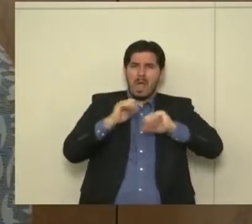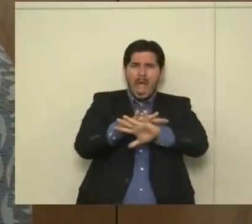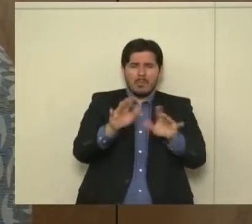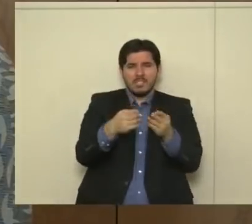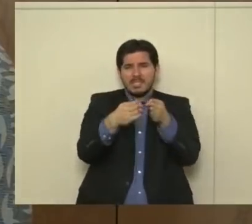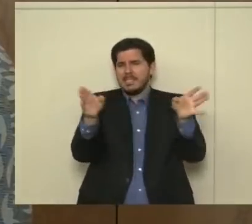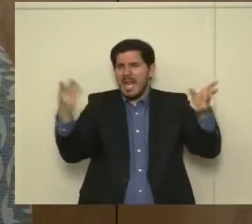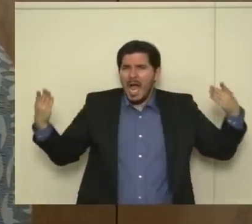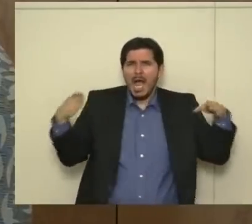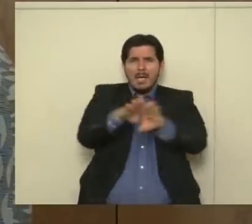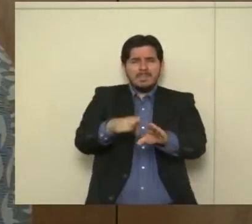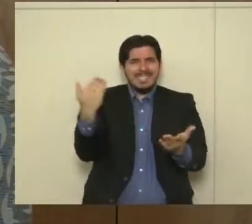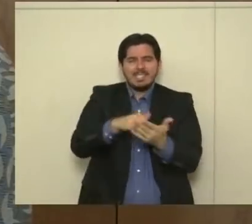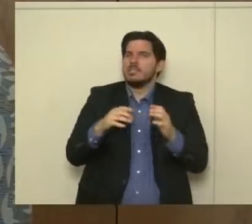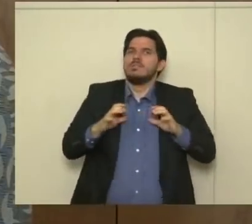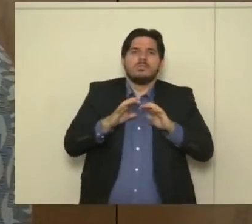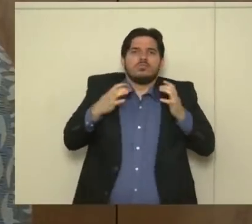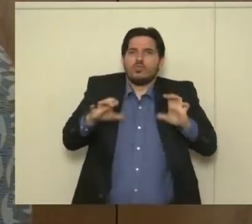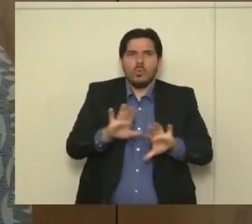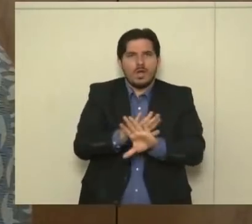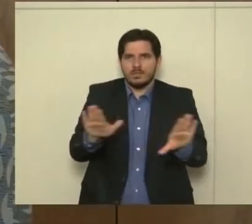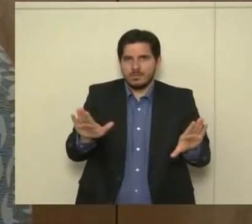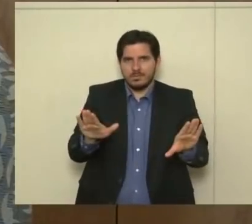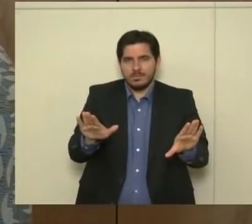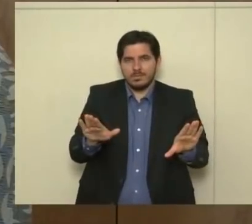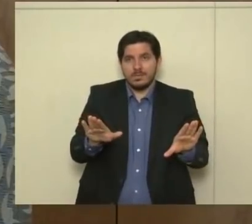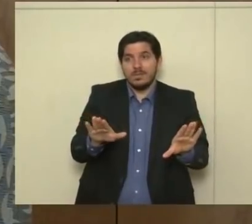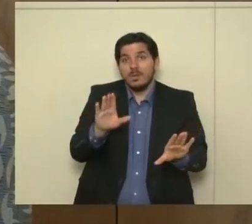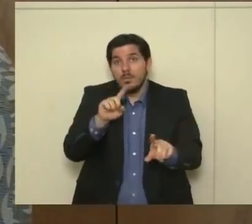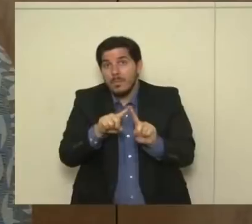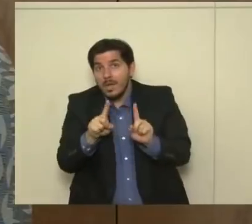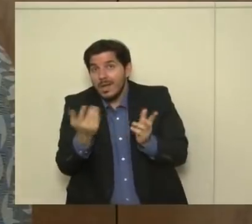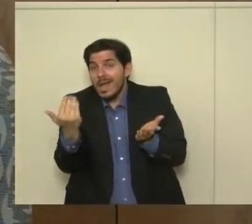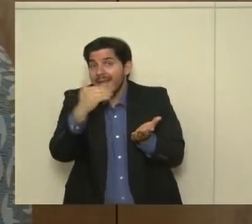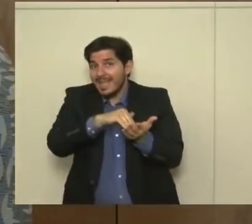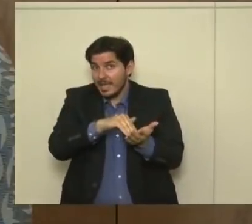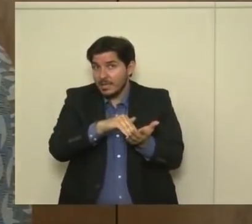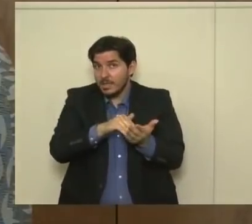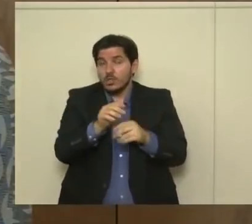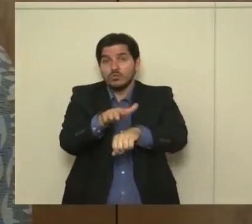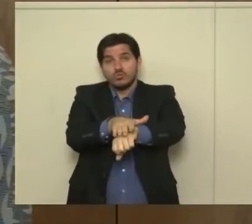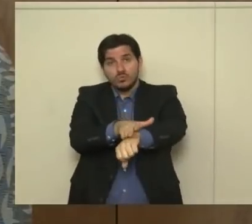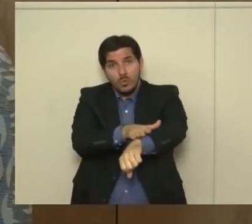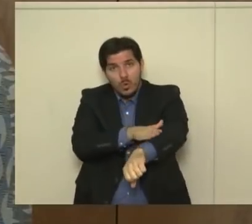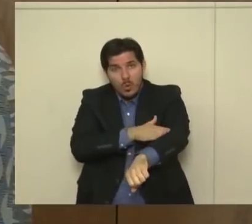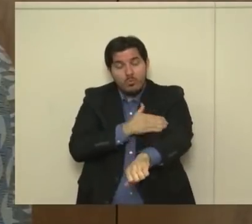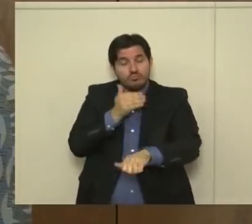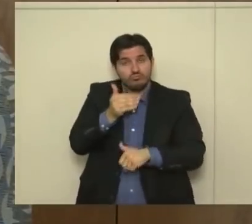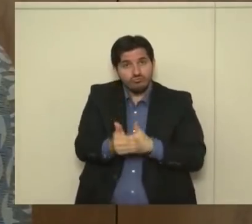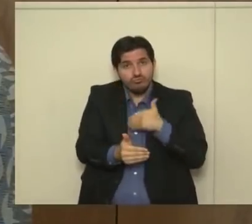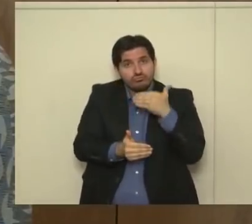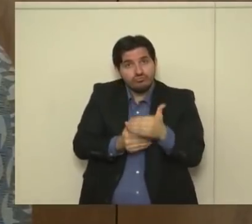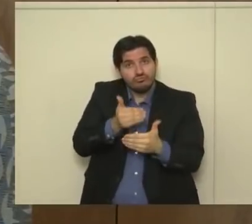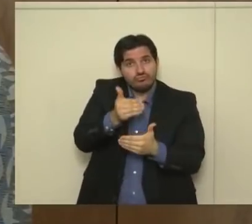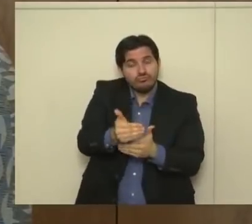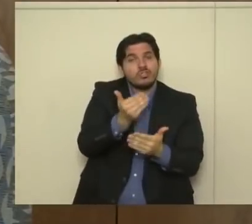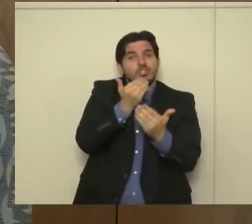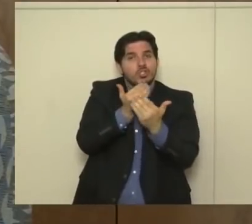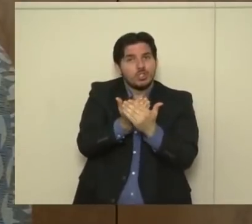New Mexico should feel really good. So again, slow, steady, but I think more good news is coming.